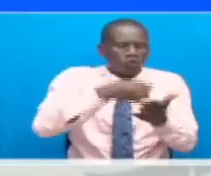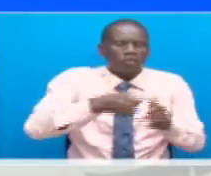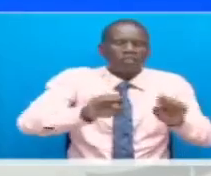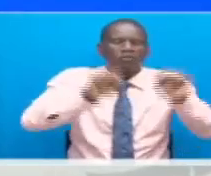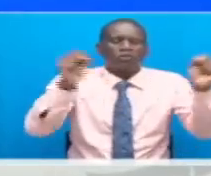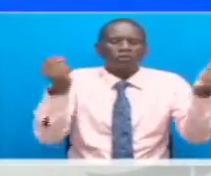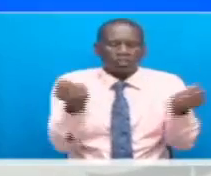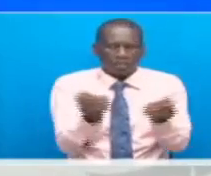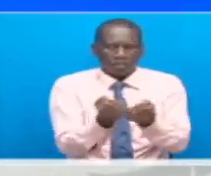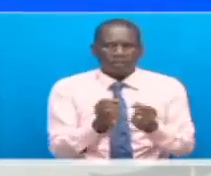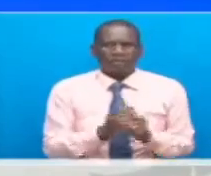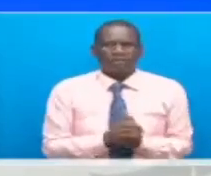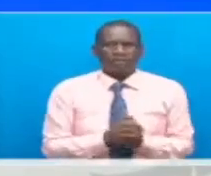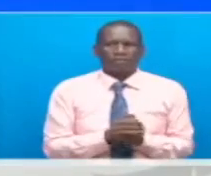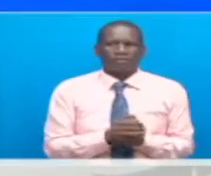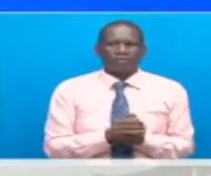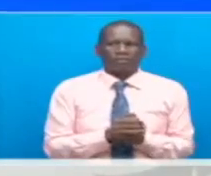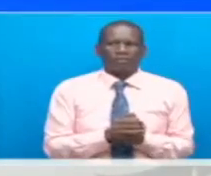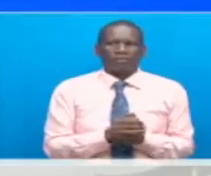society.